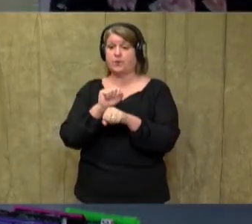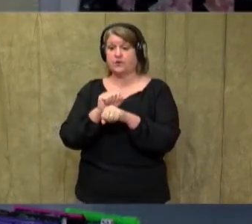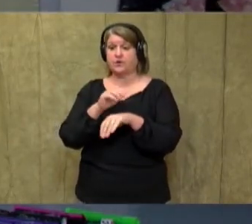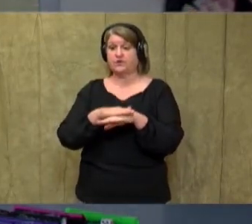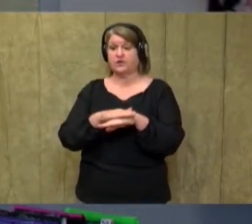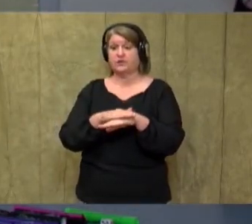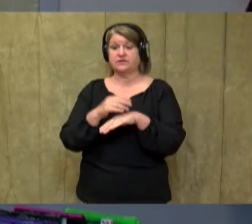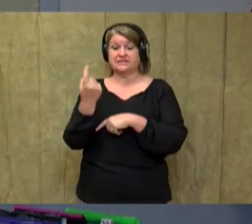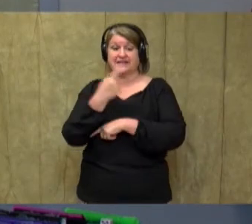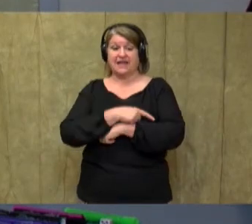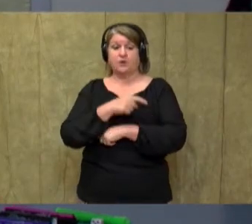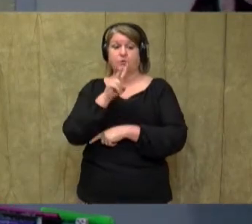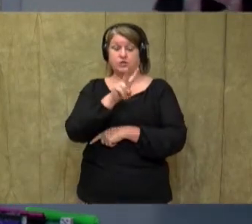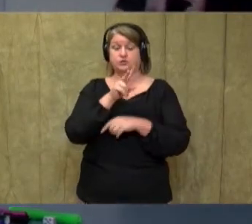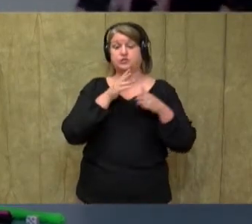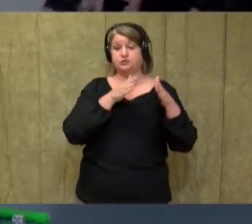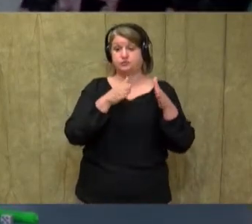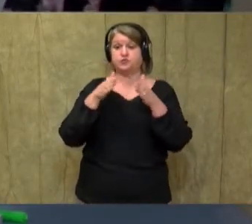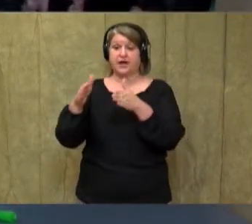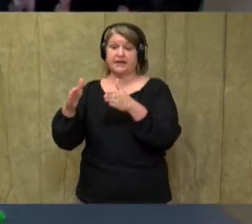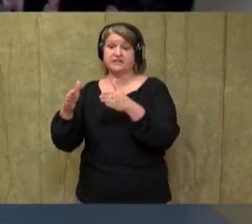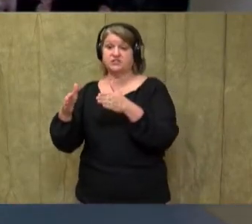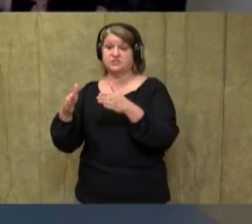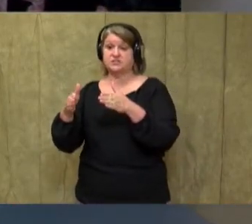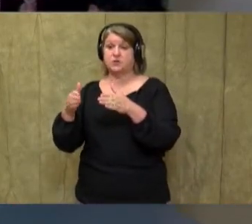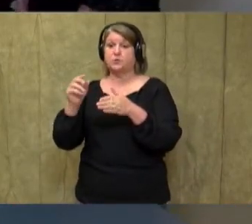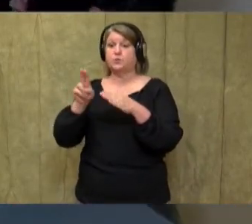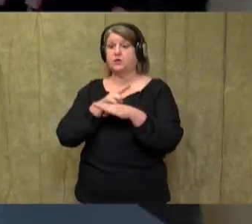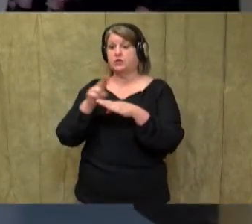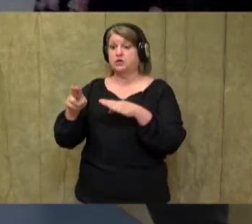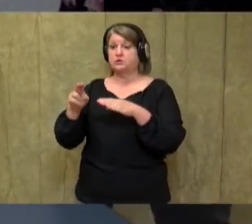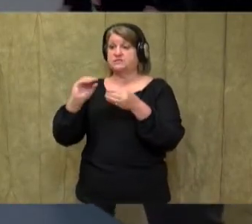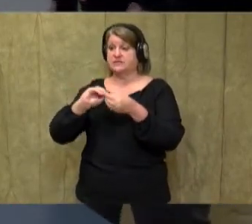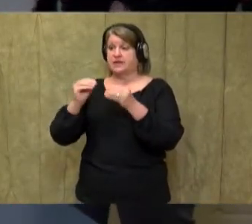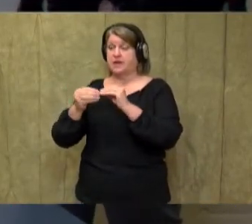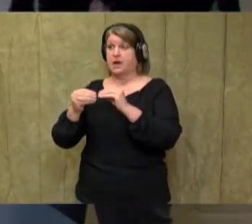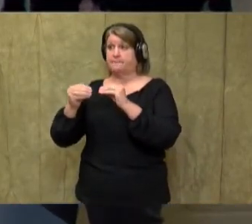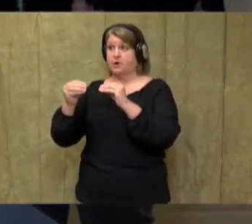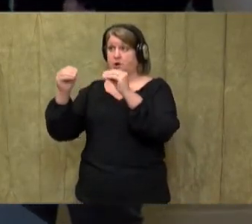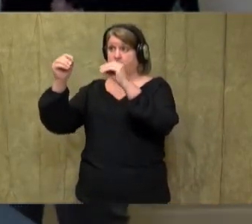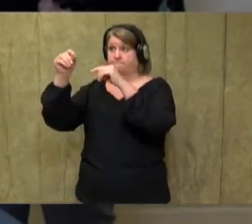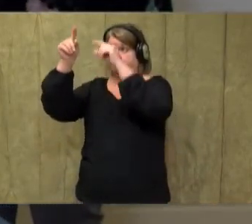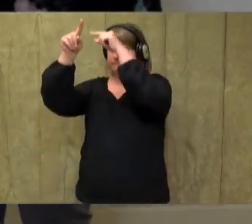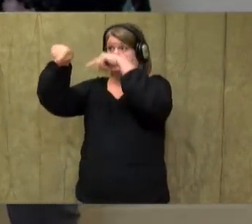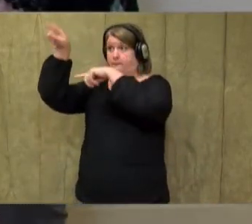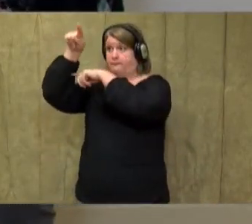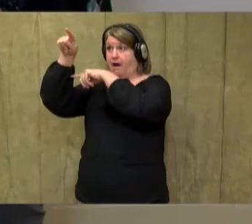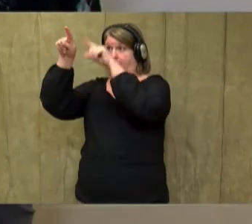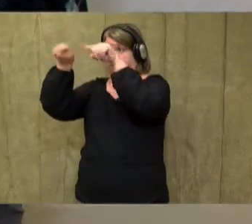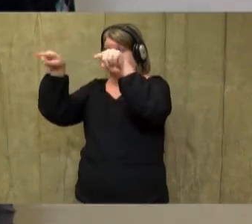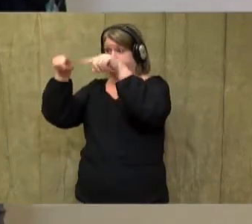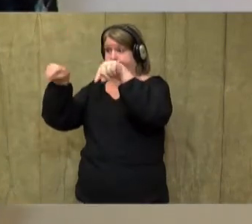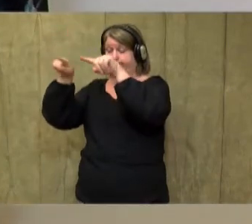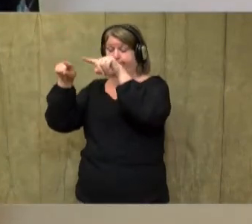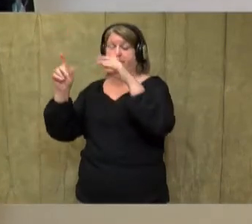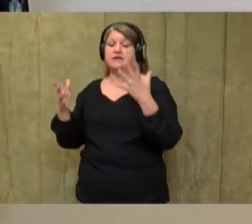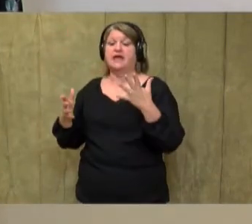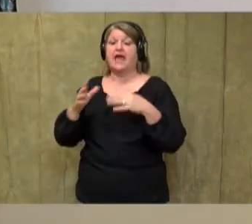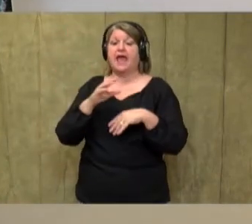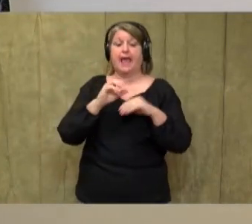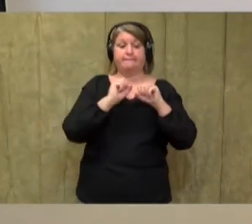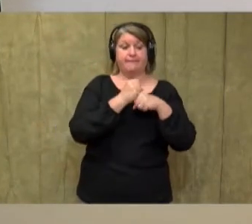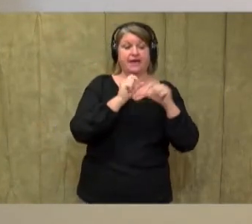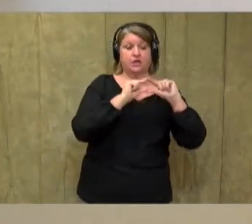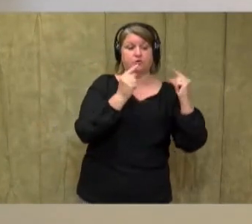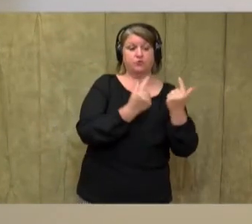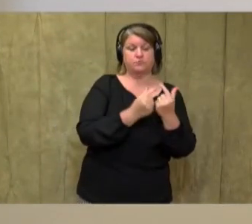two strategies. We used the number bond and making a group of 10. When you count out